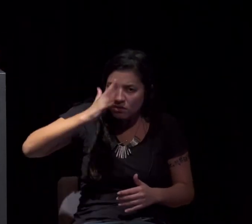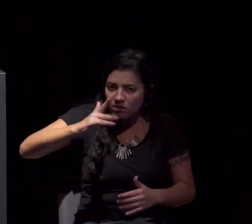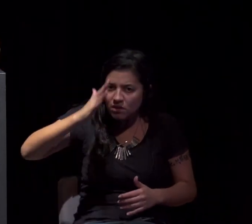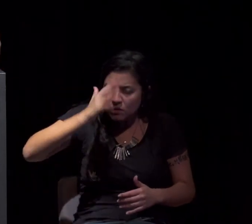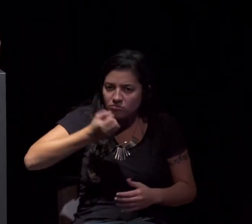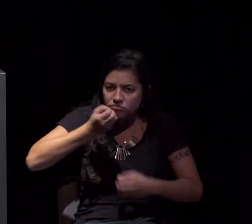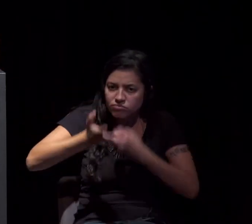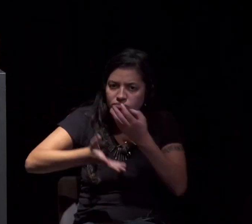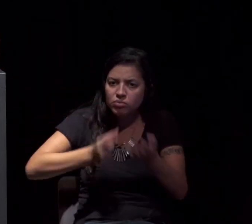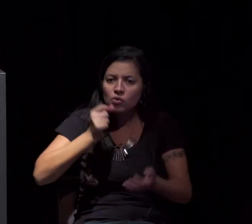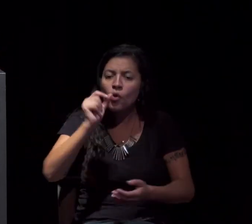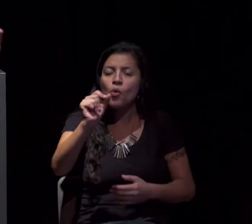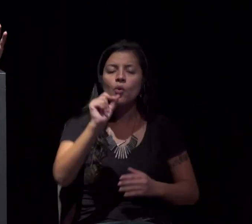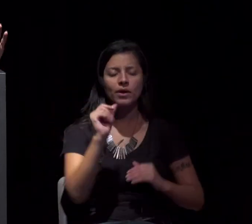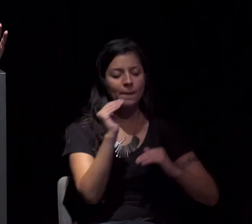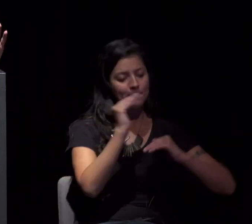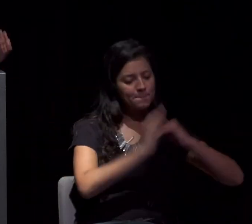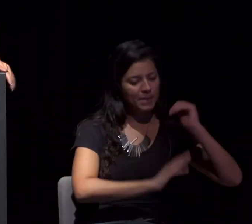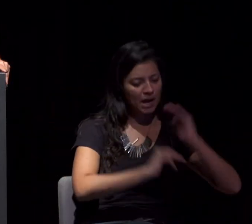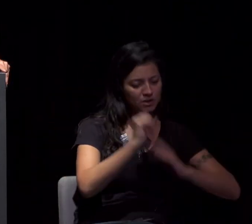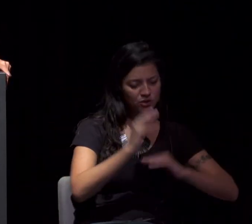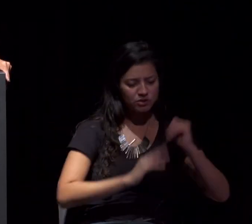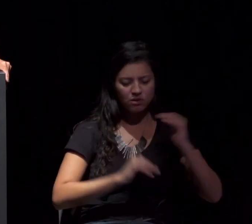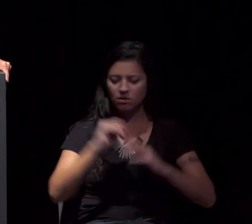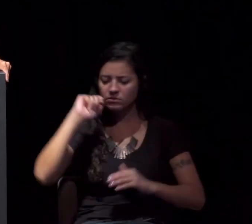by way of Carnaval.